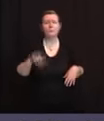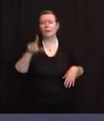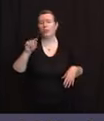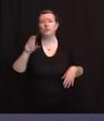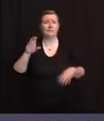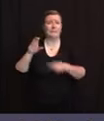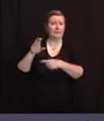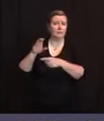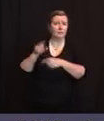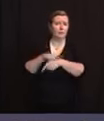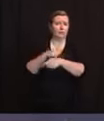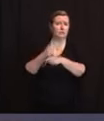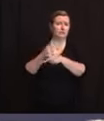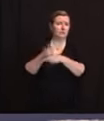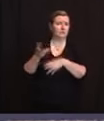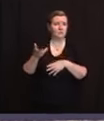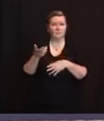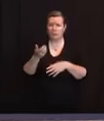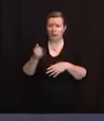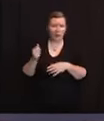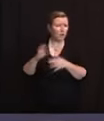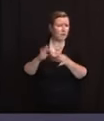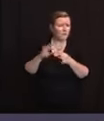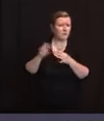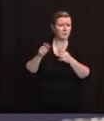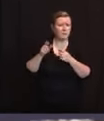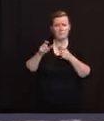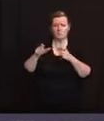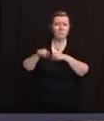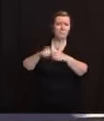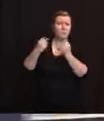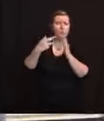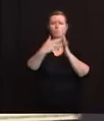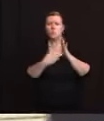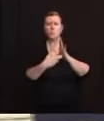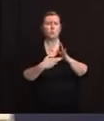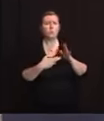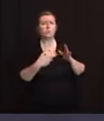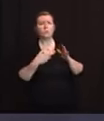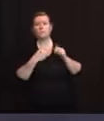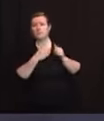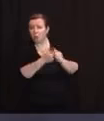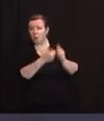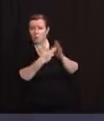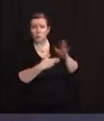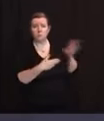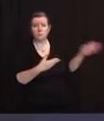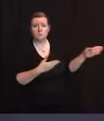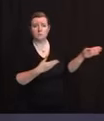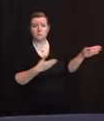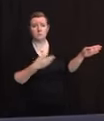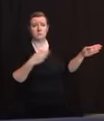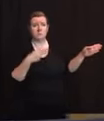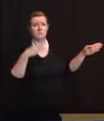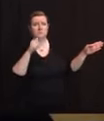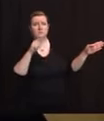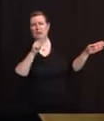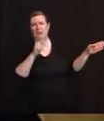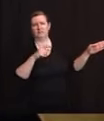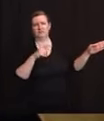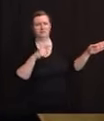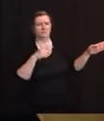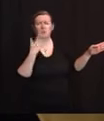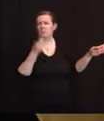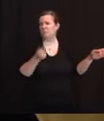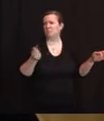or other matters? Thank you. Thank you, Governor. Good afternoon. Other than the handful of compliance issues that I'll go through, I just